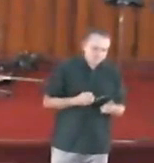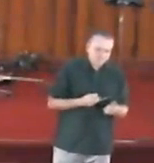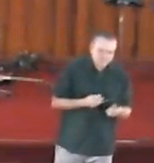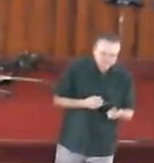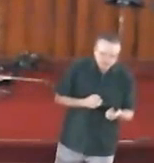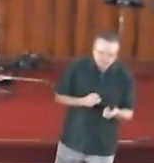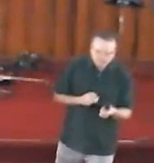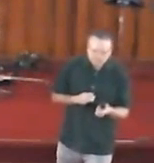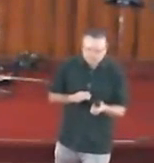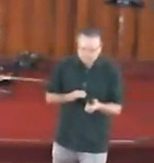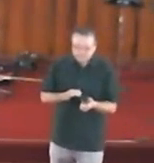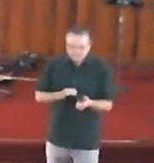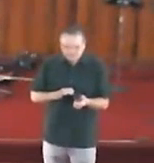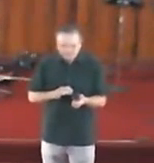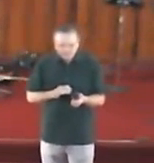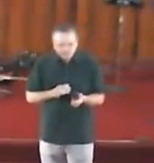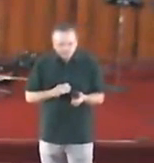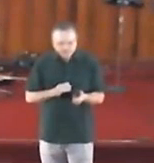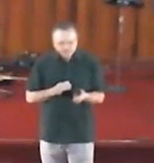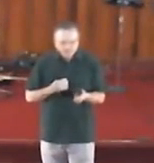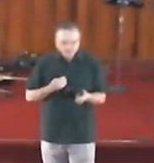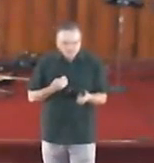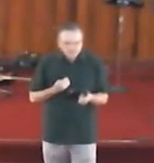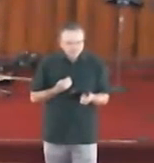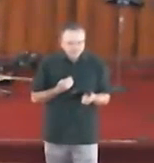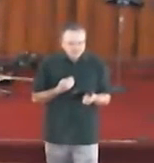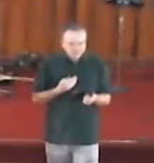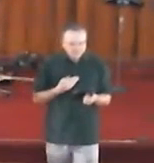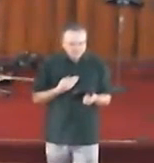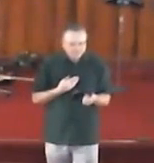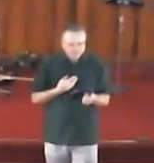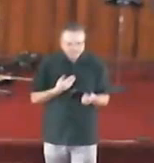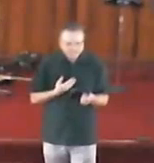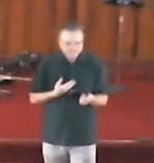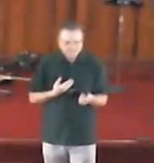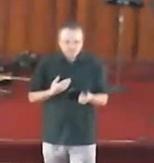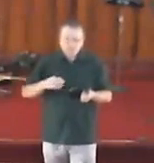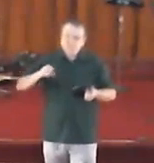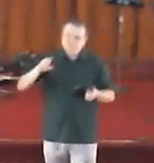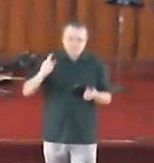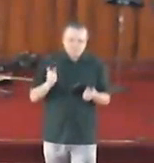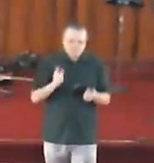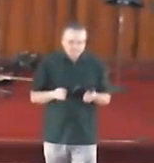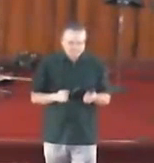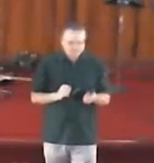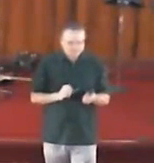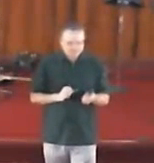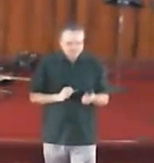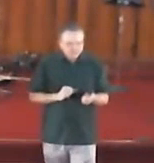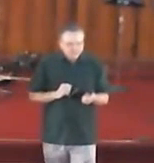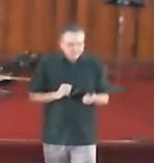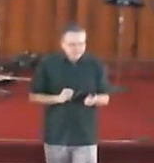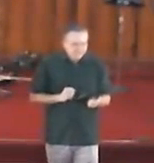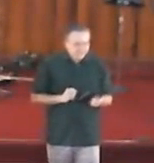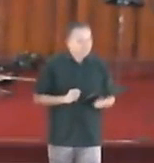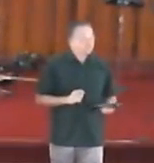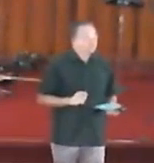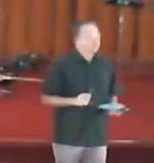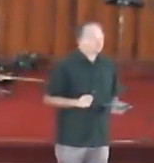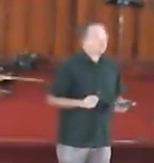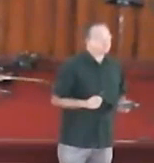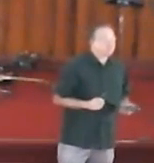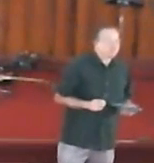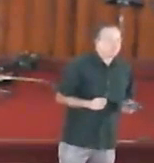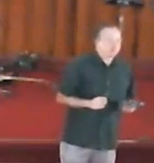Apolos estaba en Corinto, Pablo recorrió las regiones del interior y llegó a Éfeso. Allí